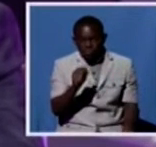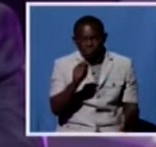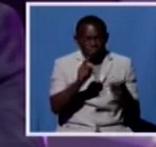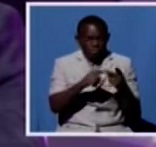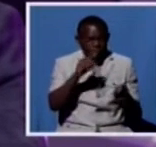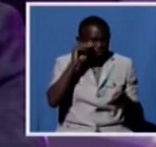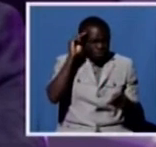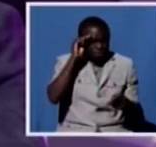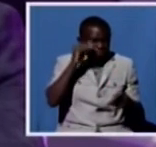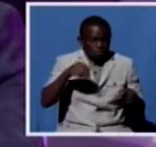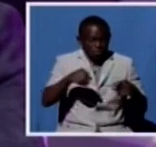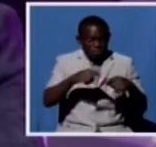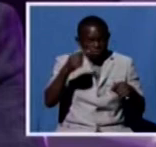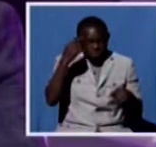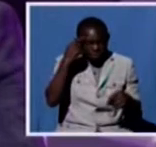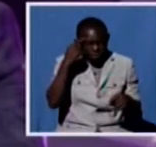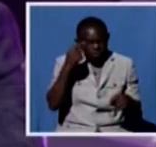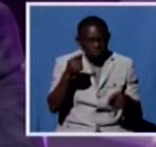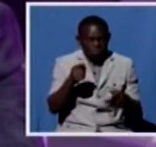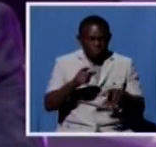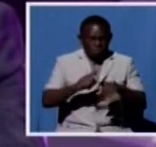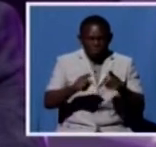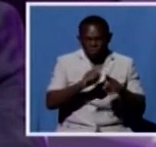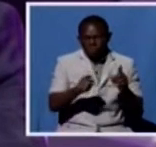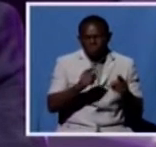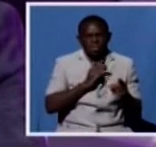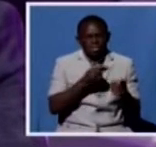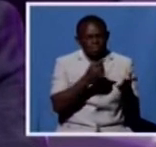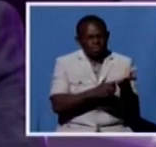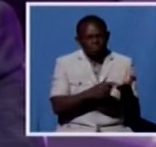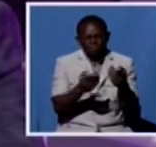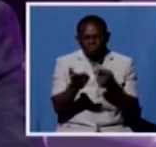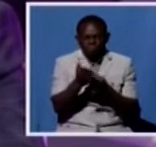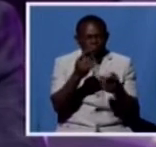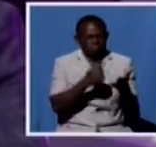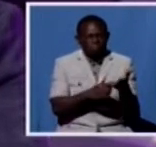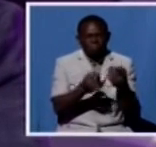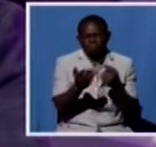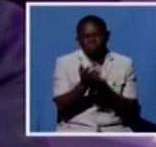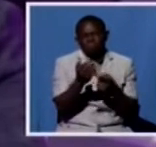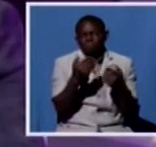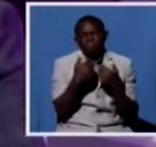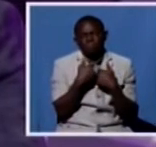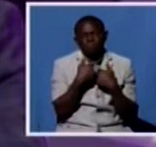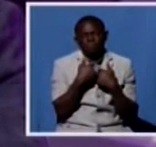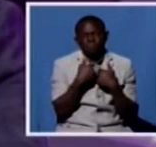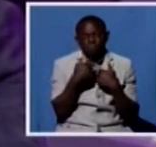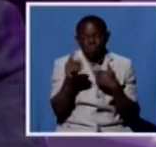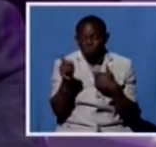ensure that we question here, we noted that there is a problem, here there is a